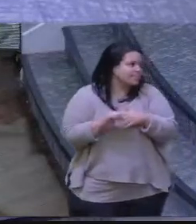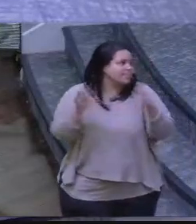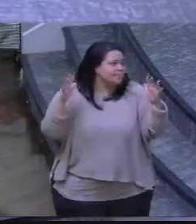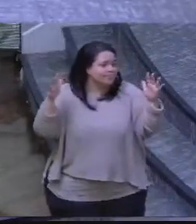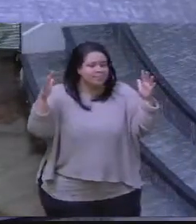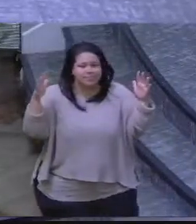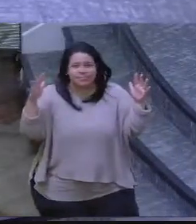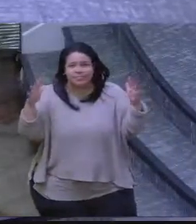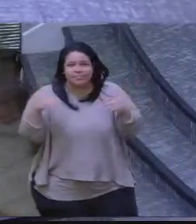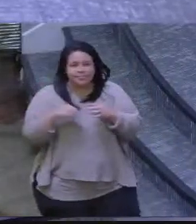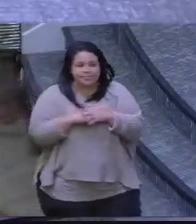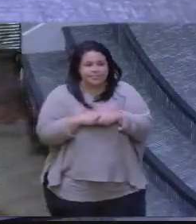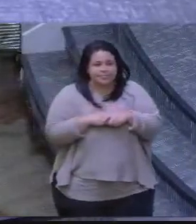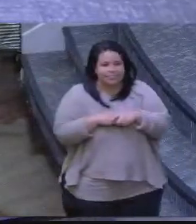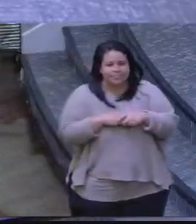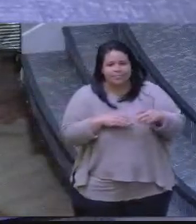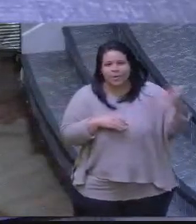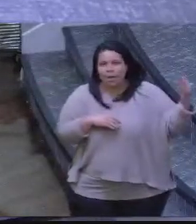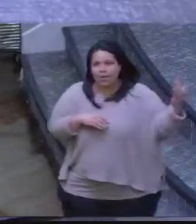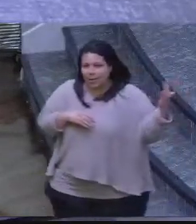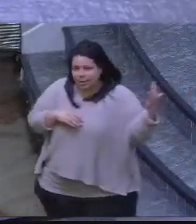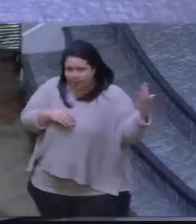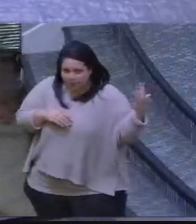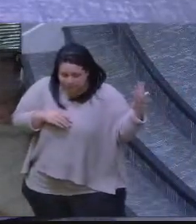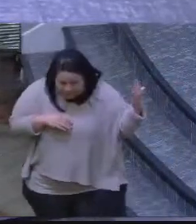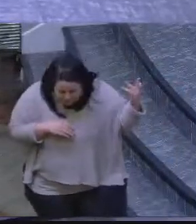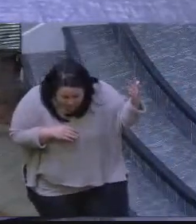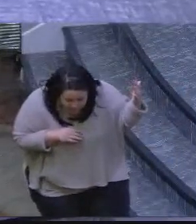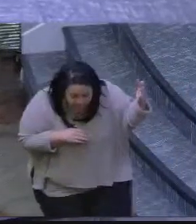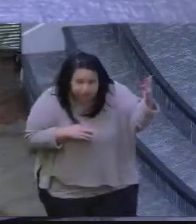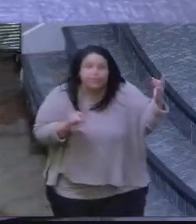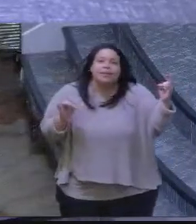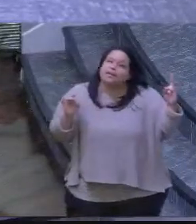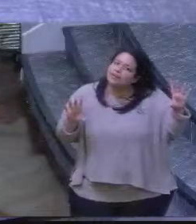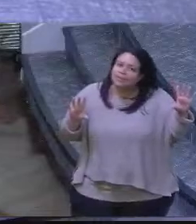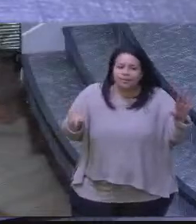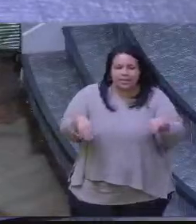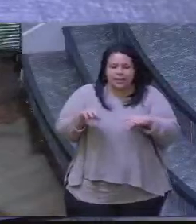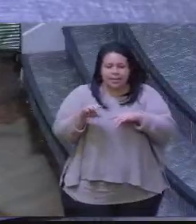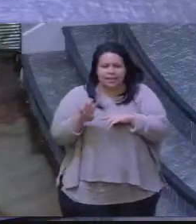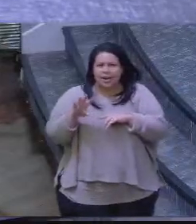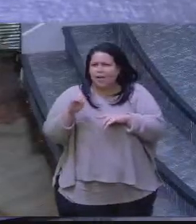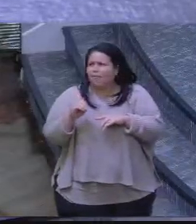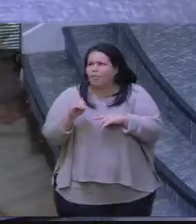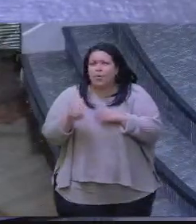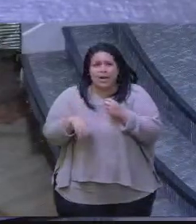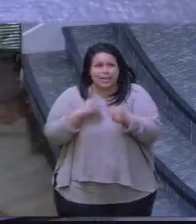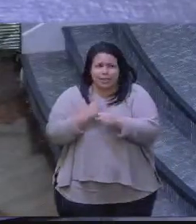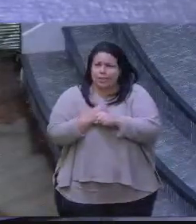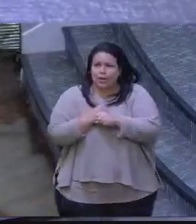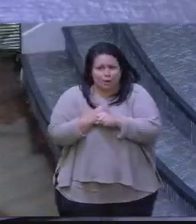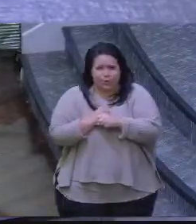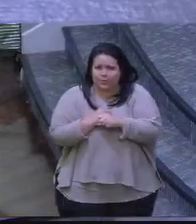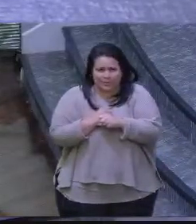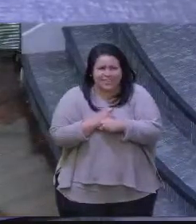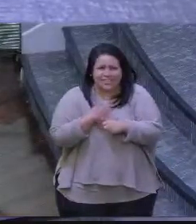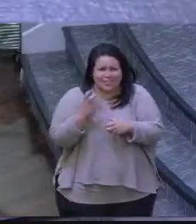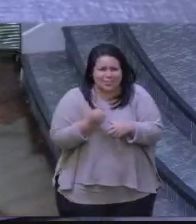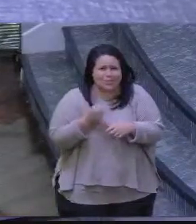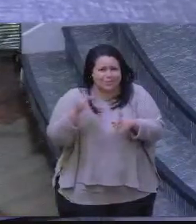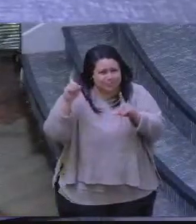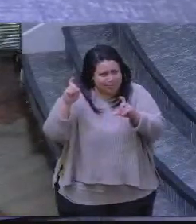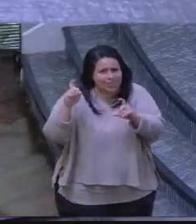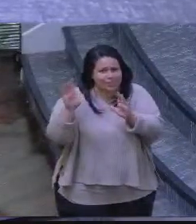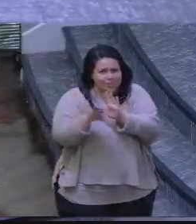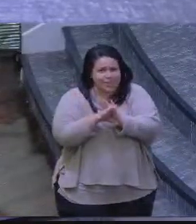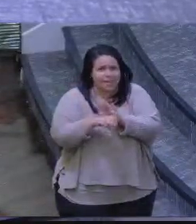And I hate to, wait right there. I hate to make you all do it, but I think 40 years deserves a picture, right? So come